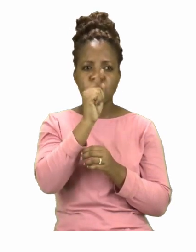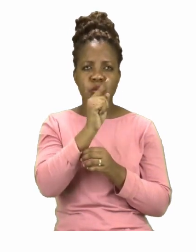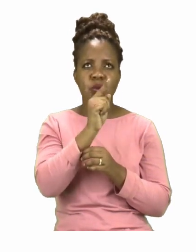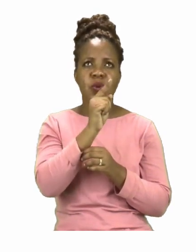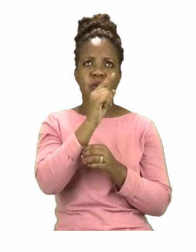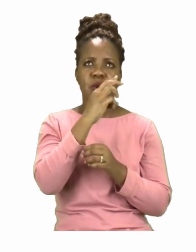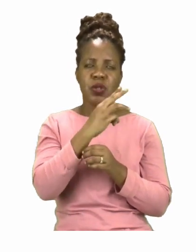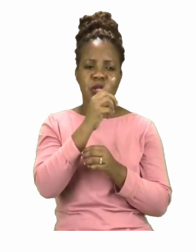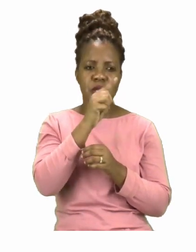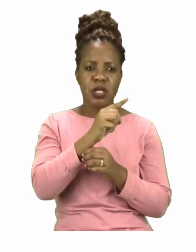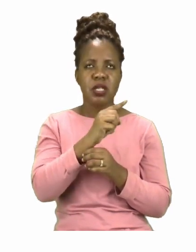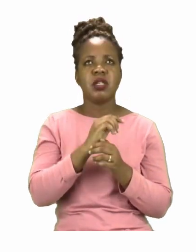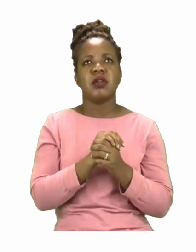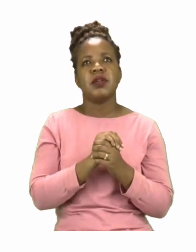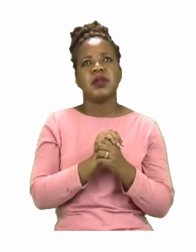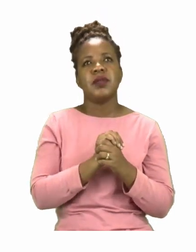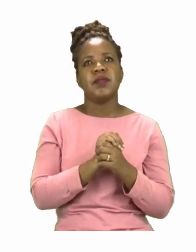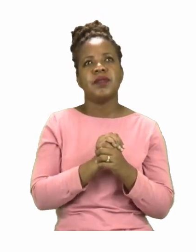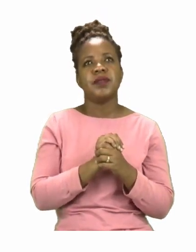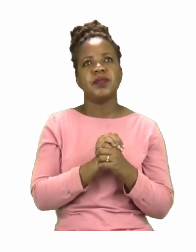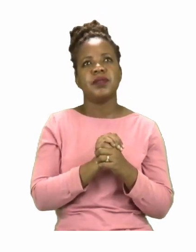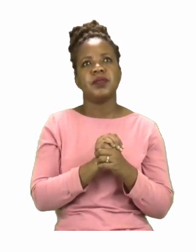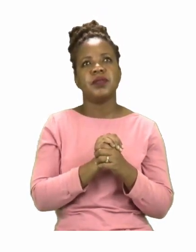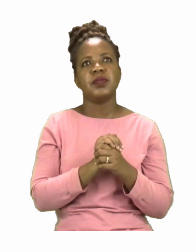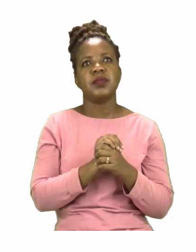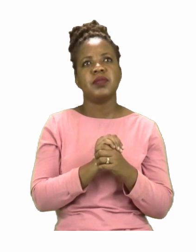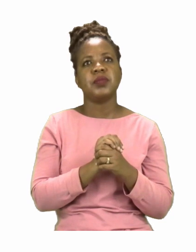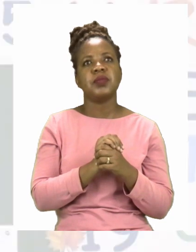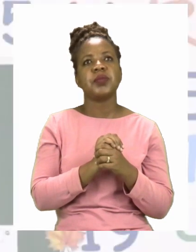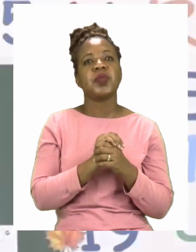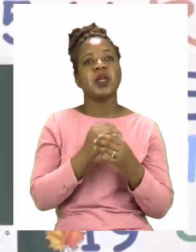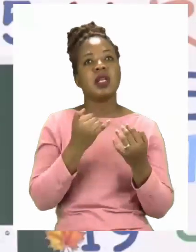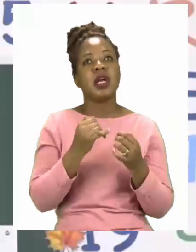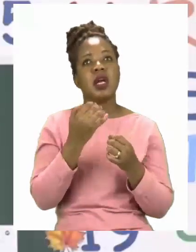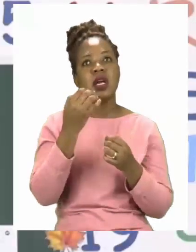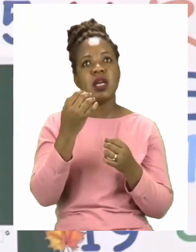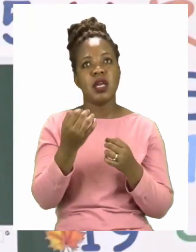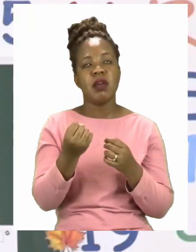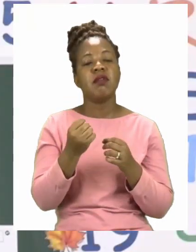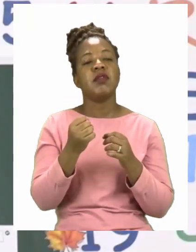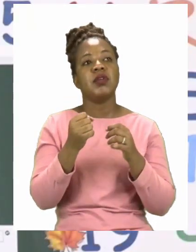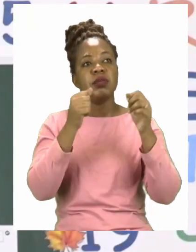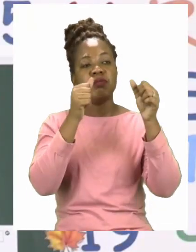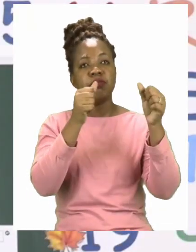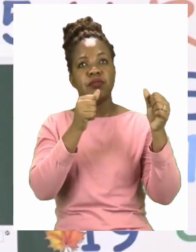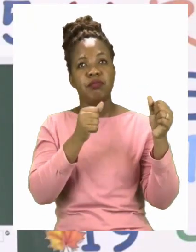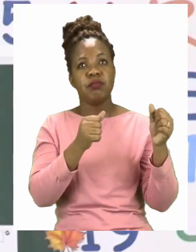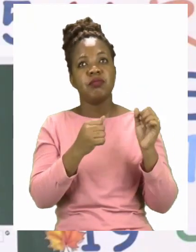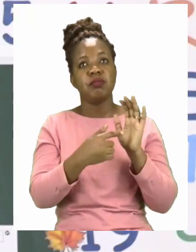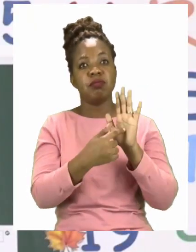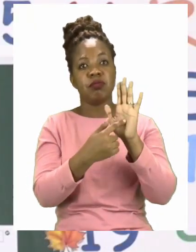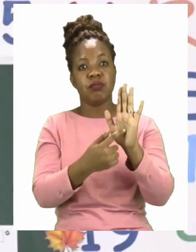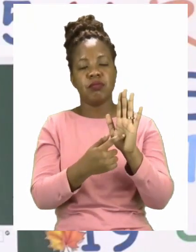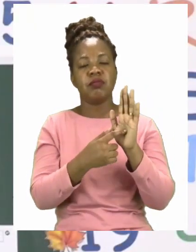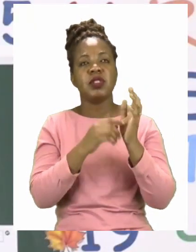here on the board, so I'm going to do the first 15 numbers for you. We have number 1